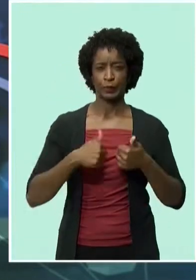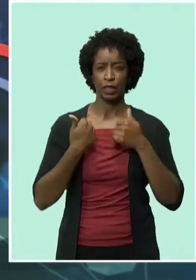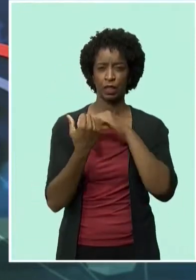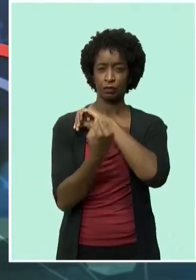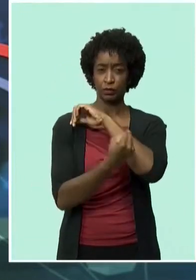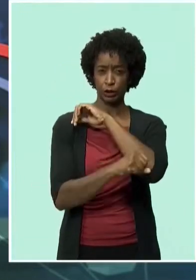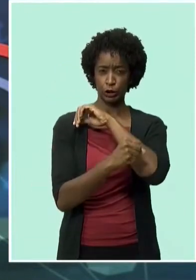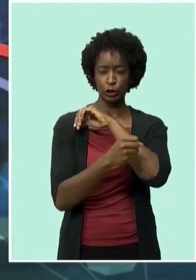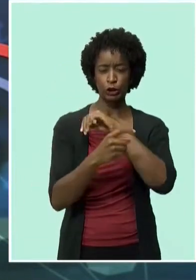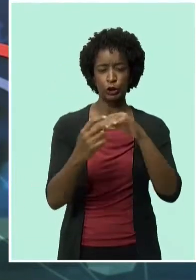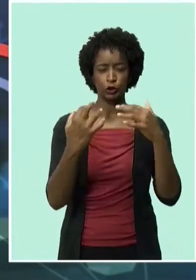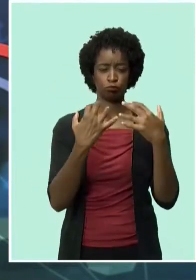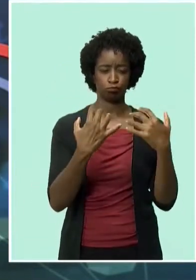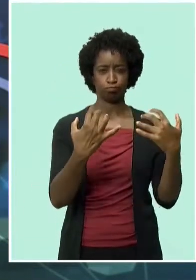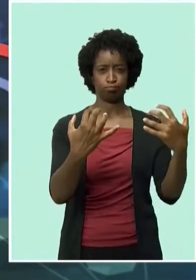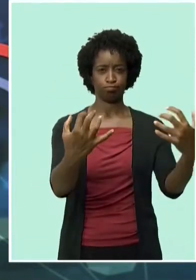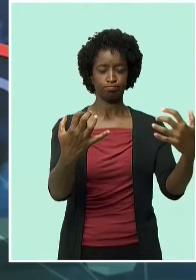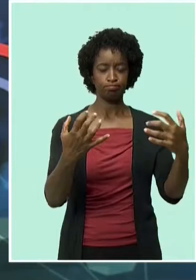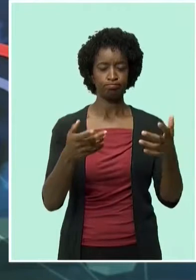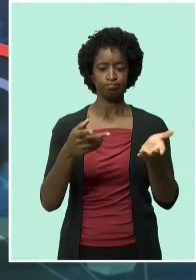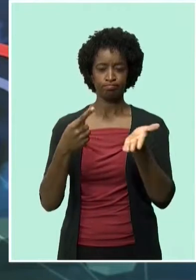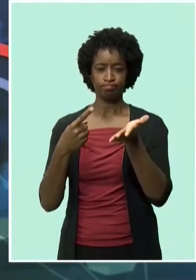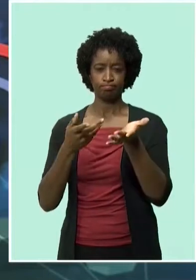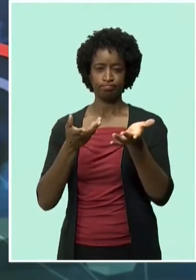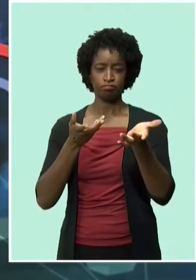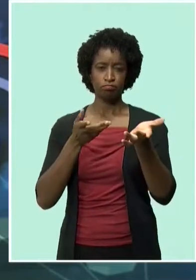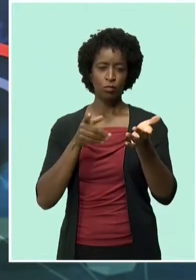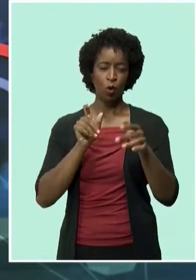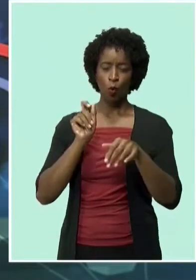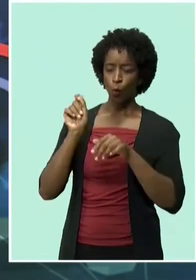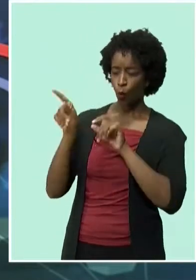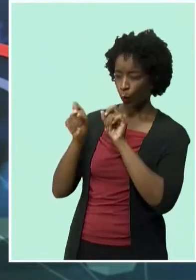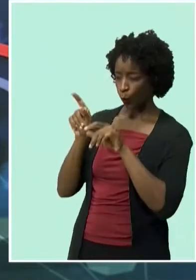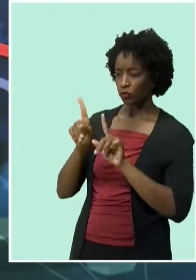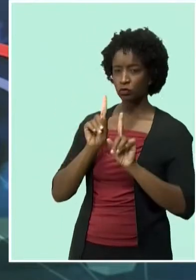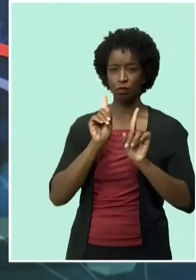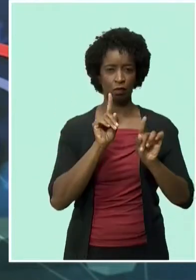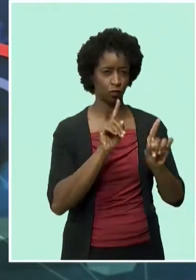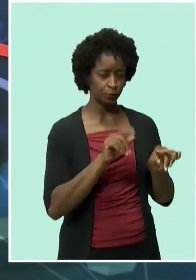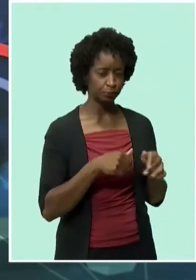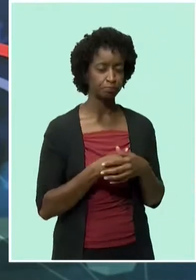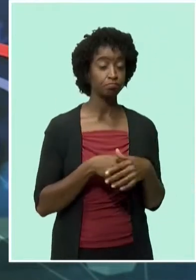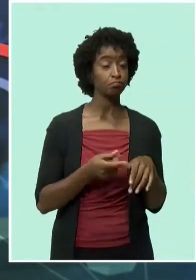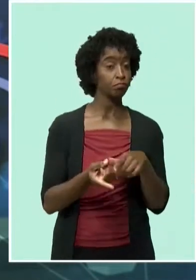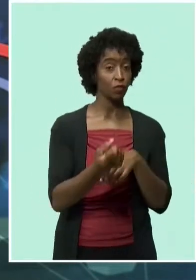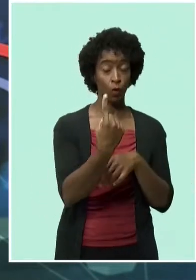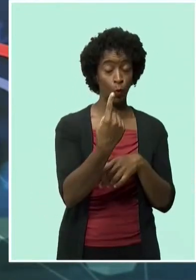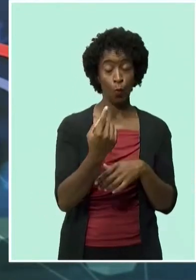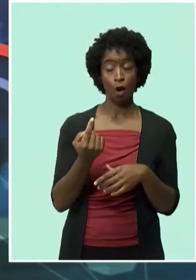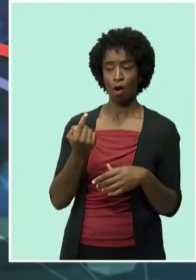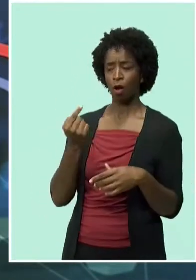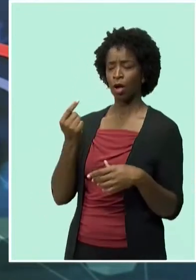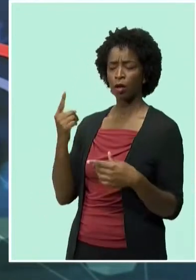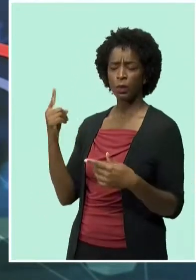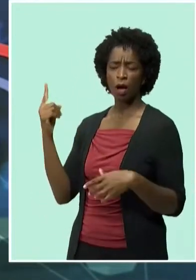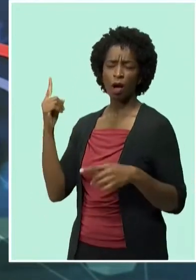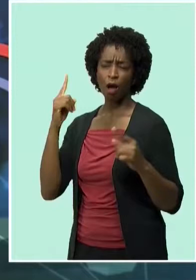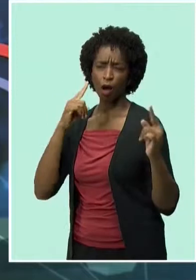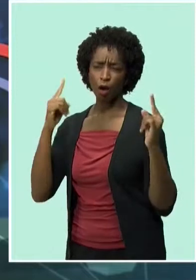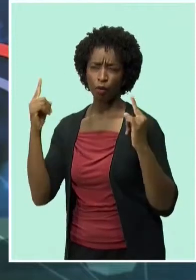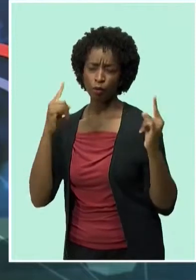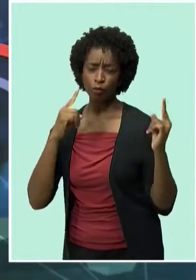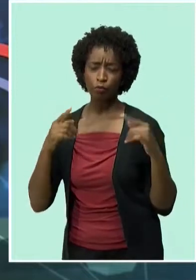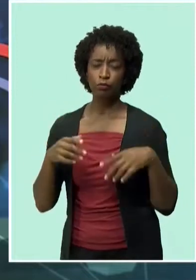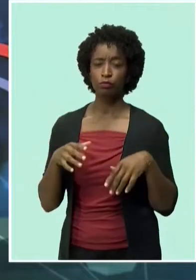School last night. One resident who contributed said he heard rumors of plans to get rid of the existing